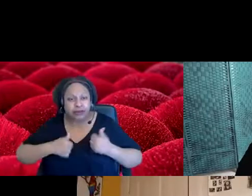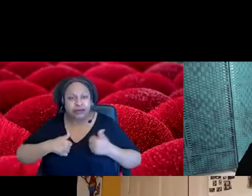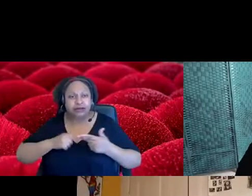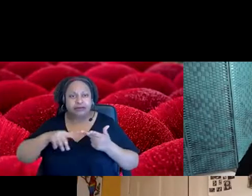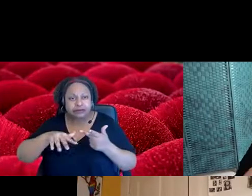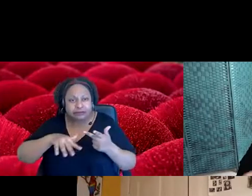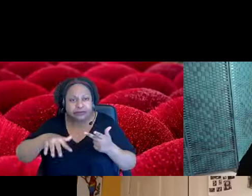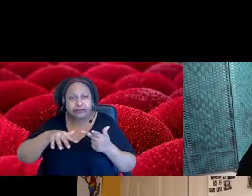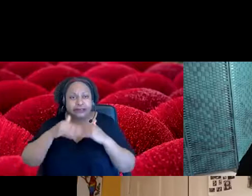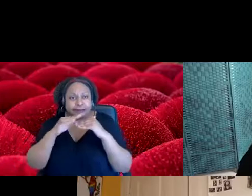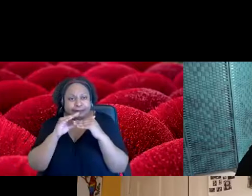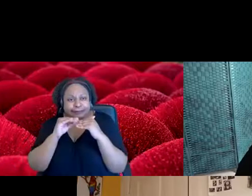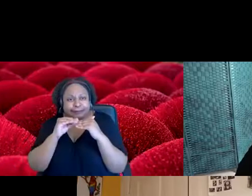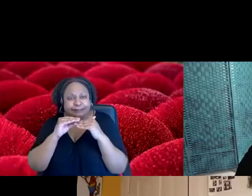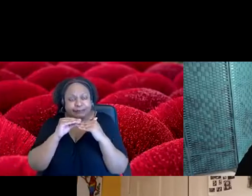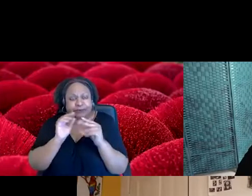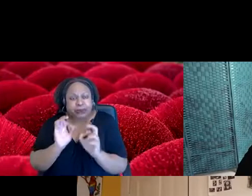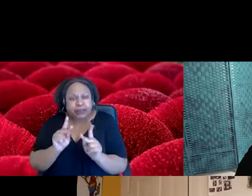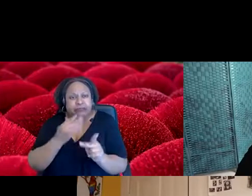and it was all kind of working okay. And then